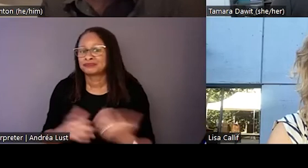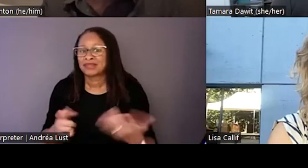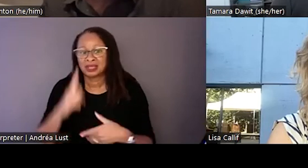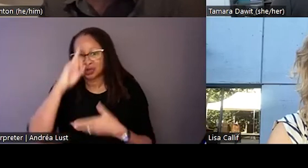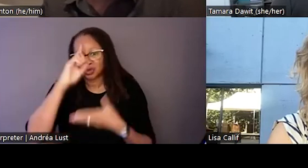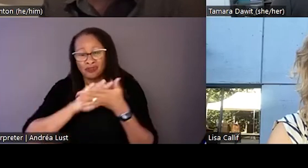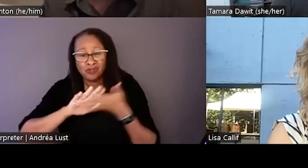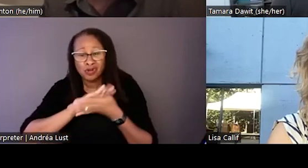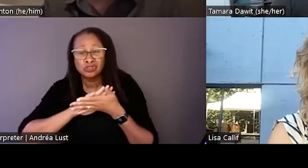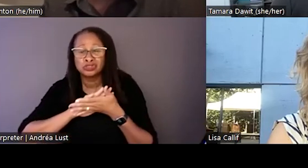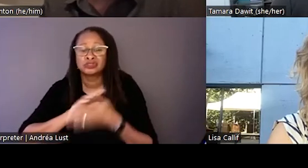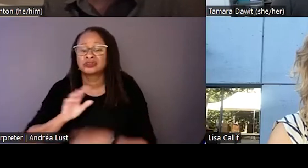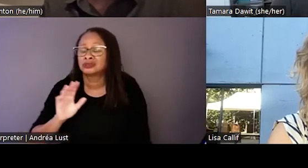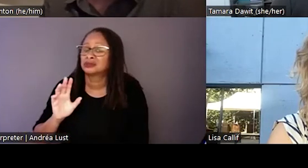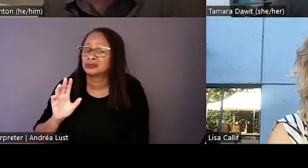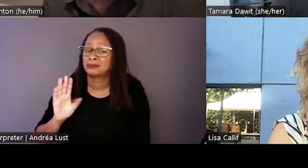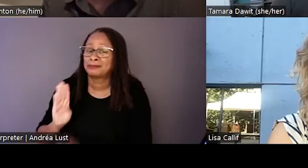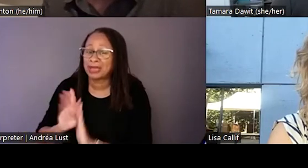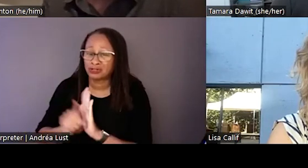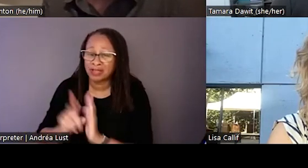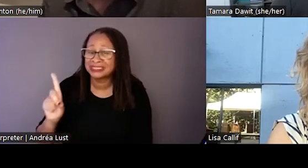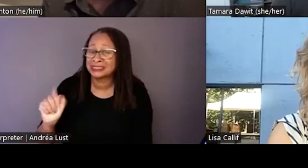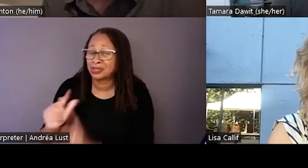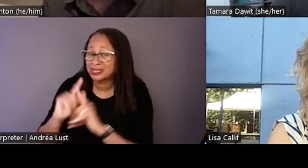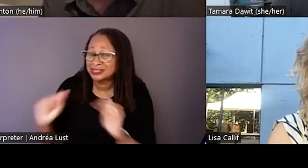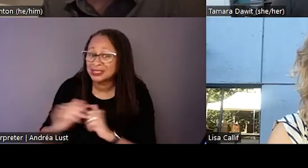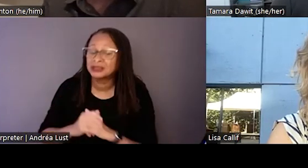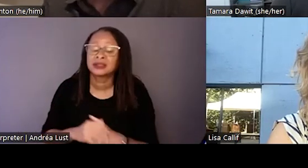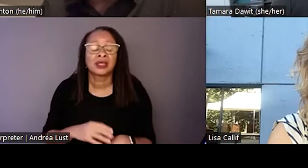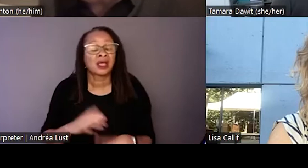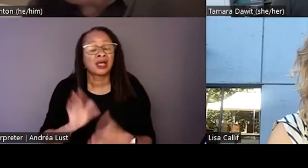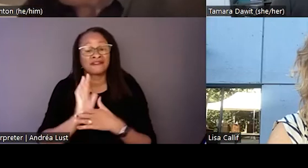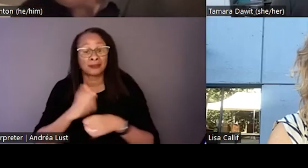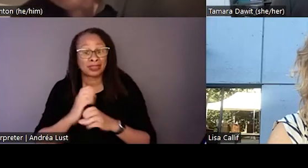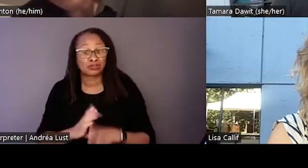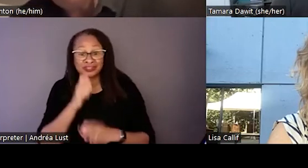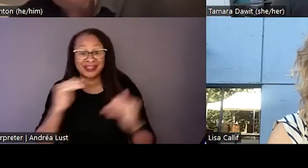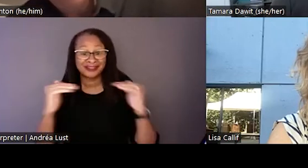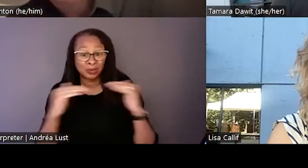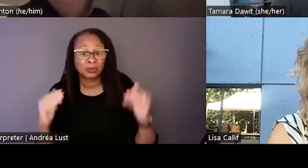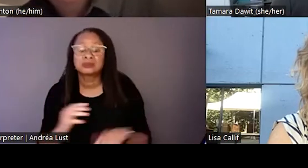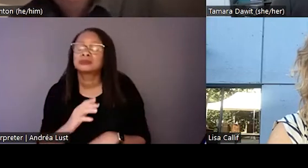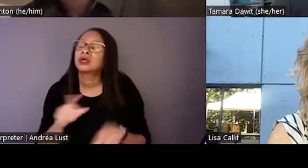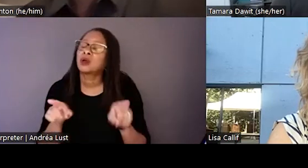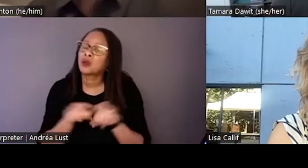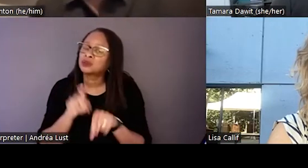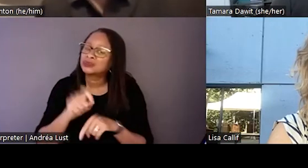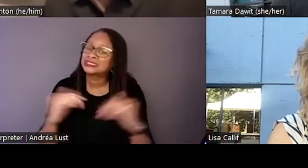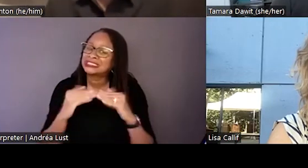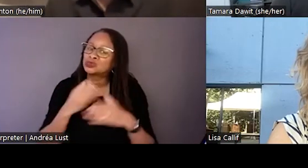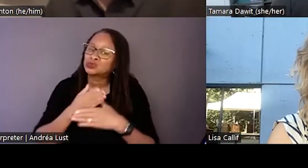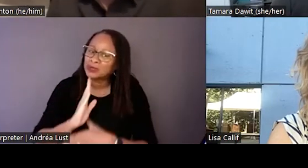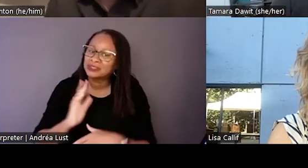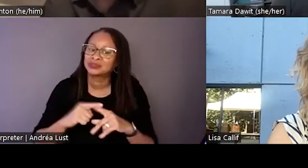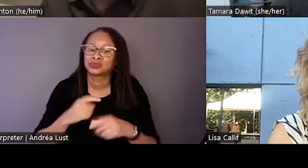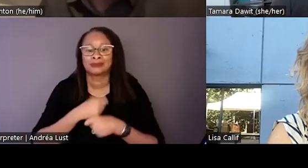neurodiverse backgrounds, disability, etc. So the filmmakers are not equal, but they also needs equal rights to